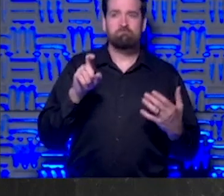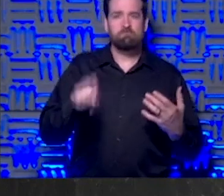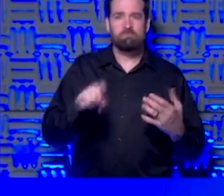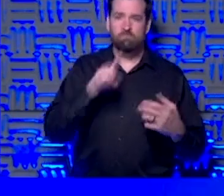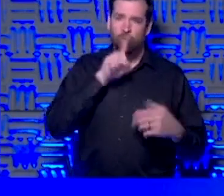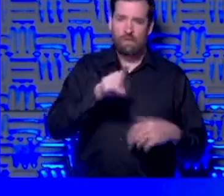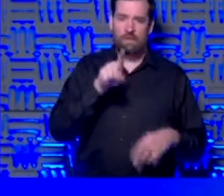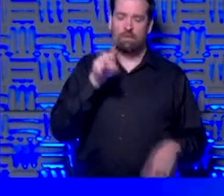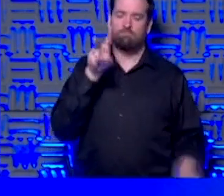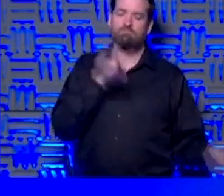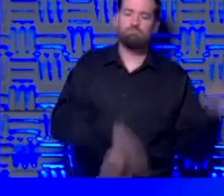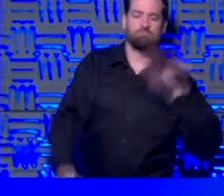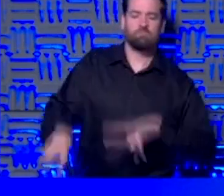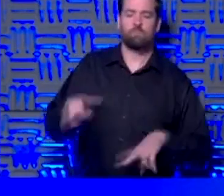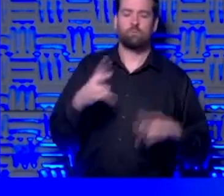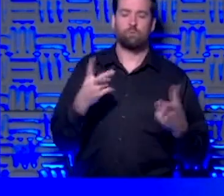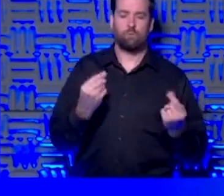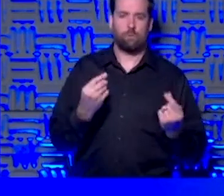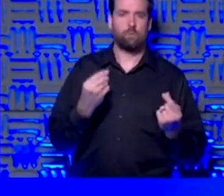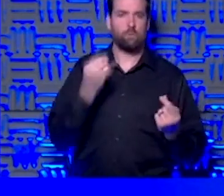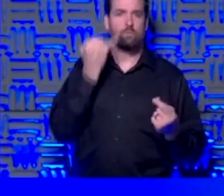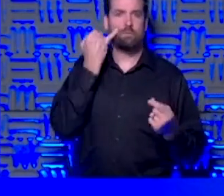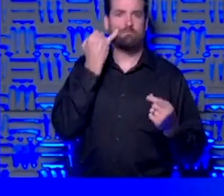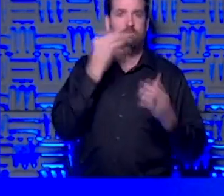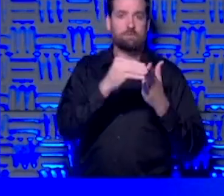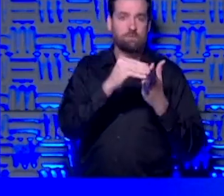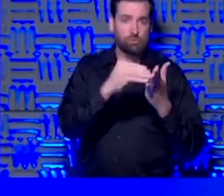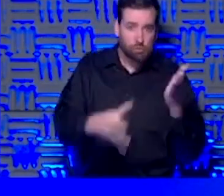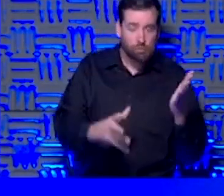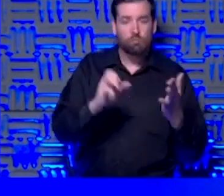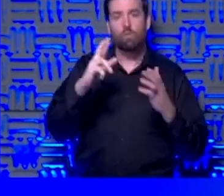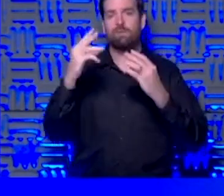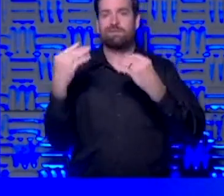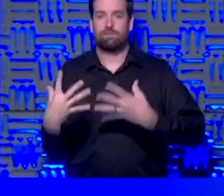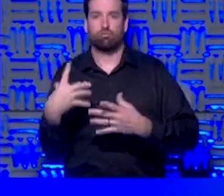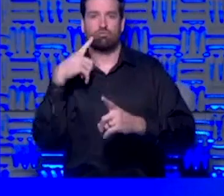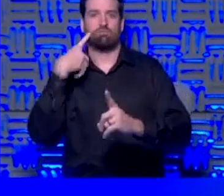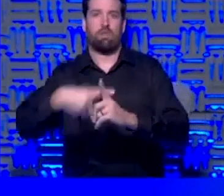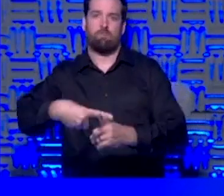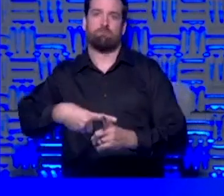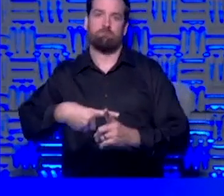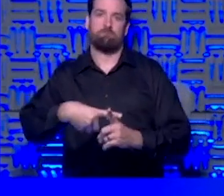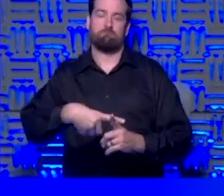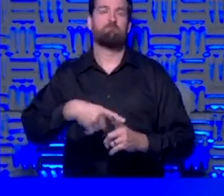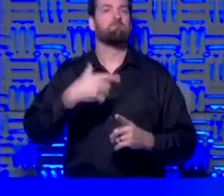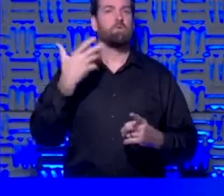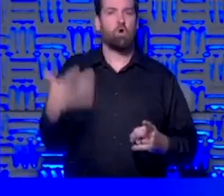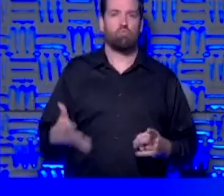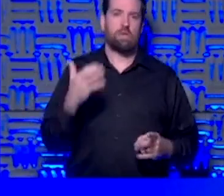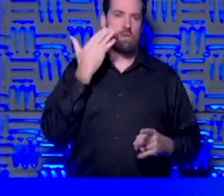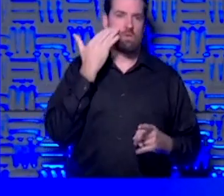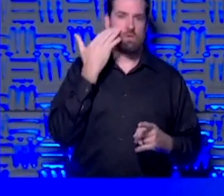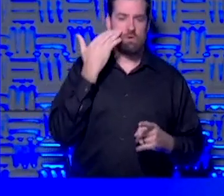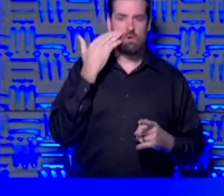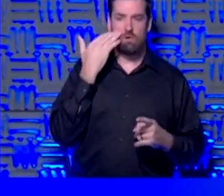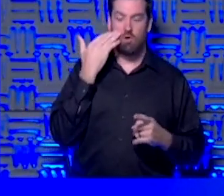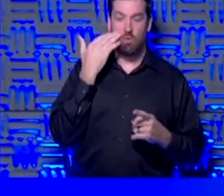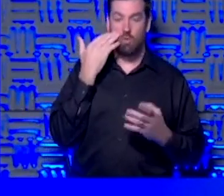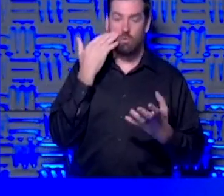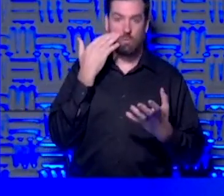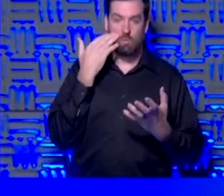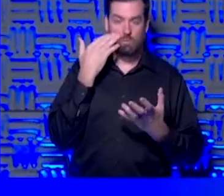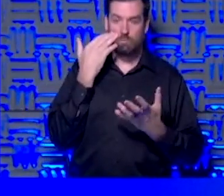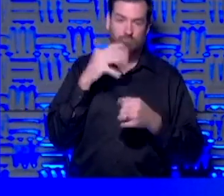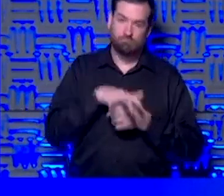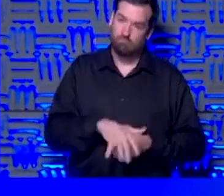look at what we do now when a student or a teacher does test positive. So we know there's already probably a crunch on teachers in general.